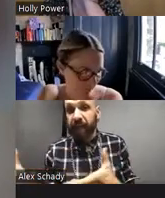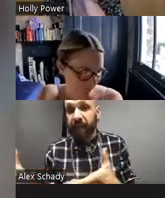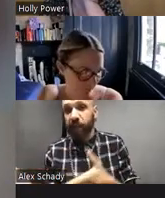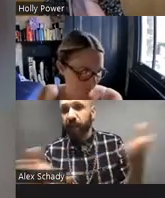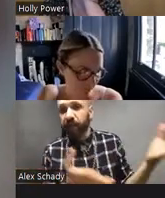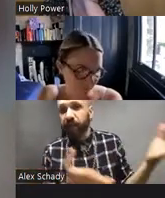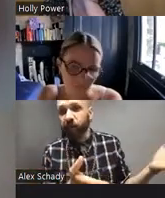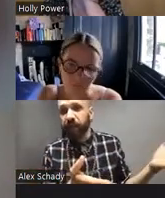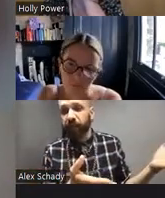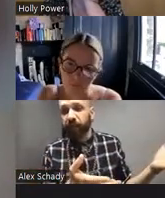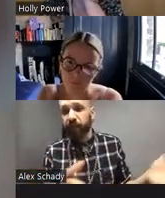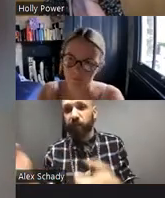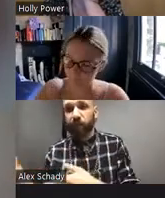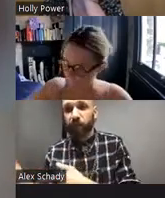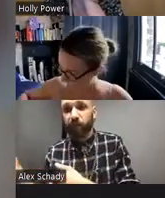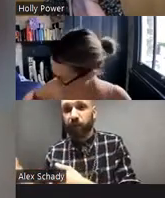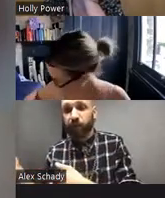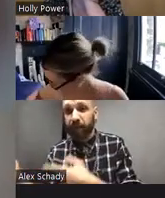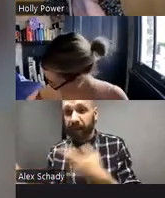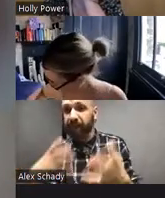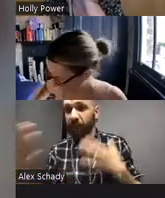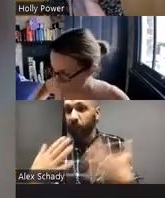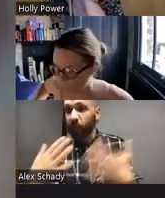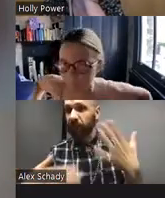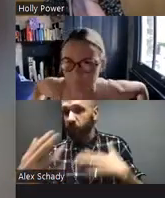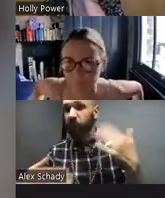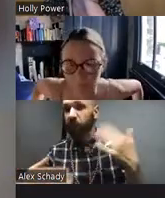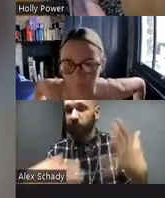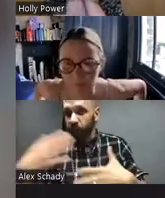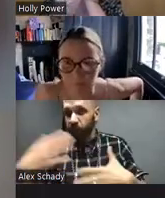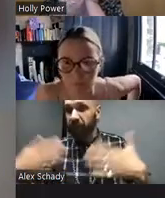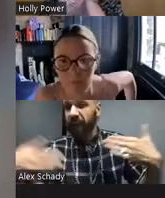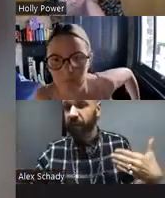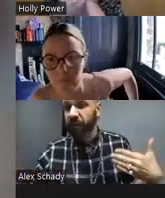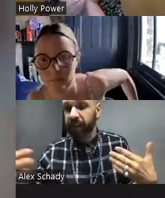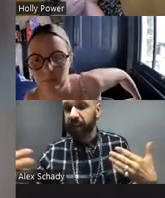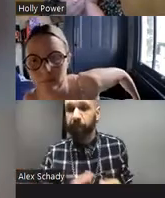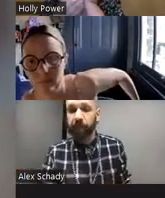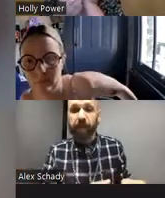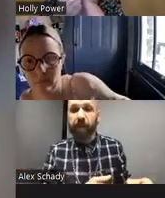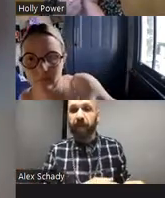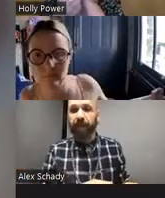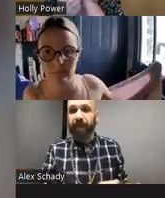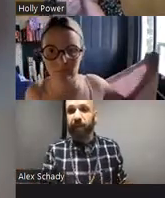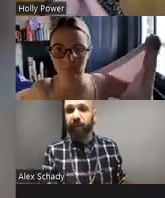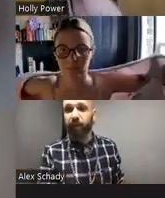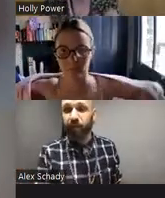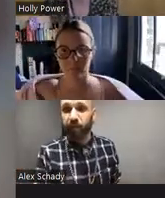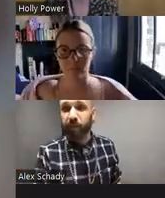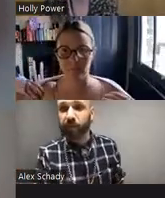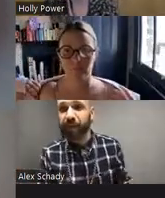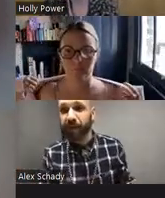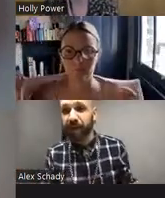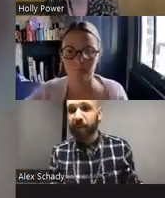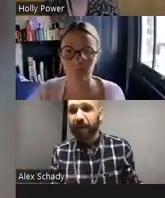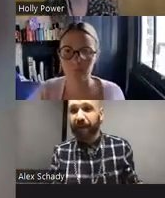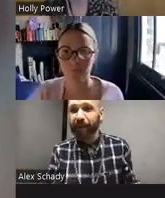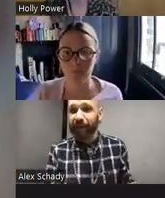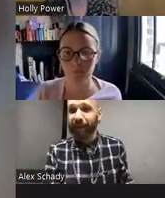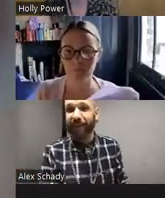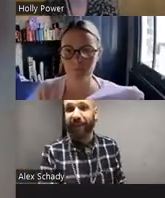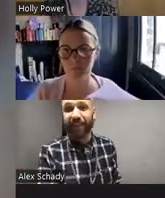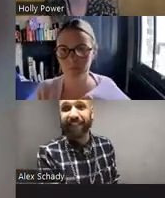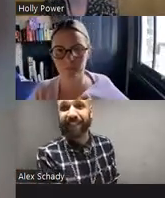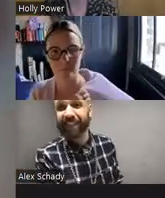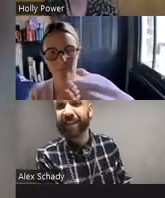they adapt them, because if you're doing it via Zoom and you're used to doing painting, then what is it that you're going to do to it that allows that to happen? And there was lots of sort of posting